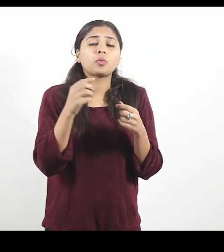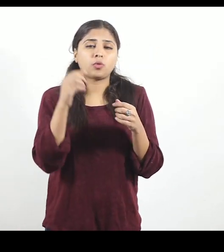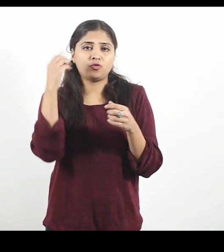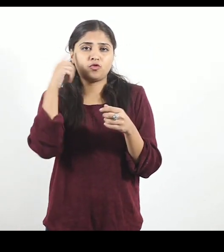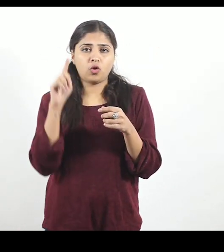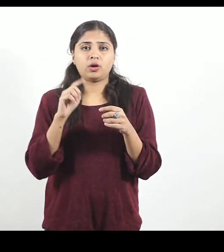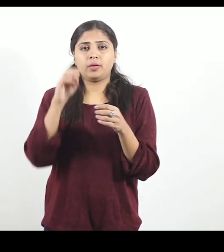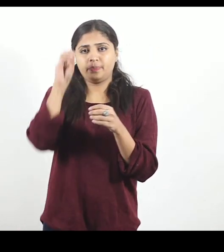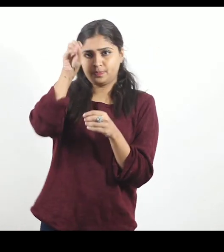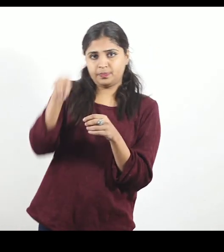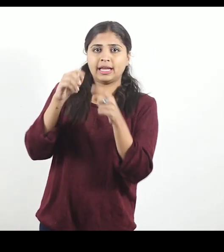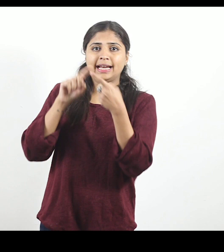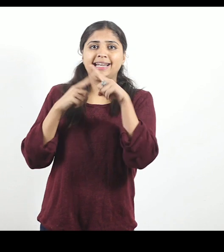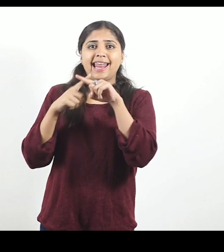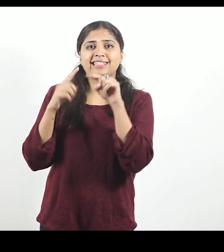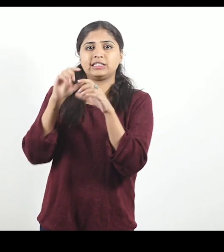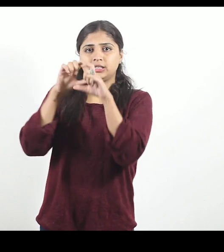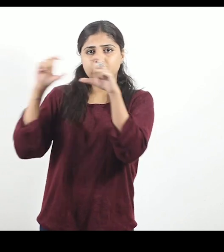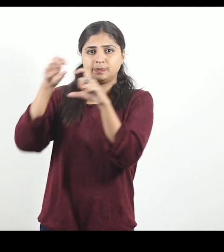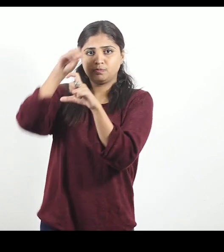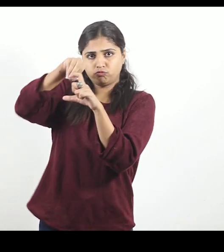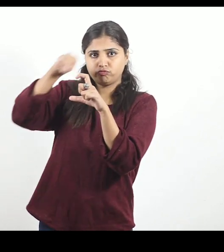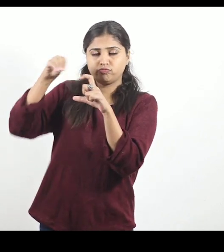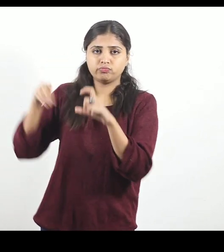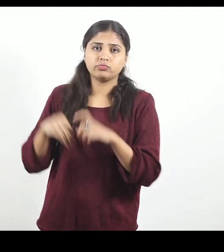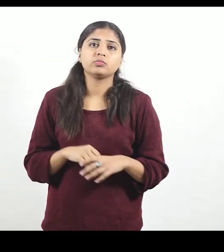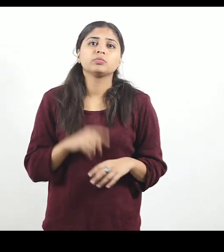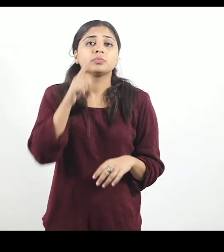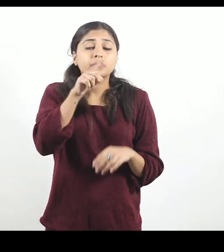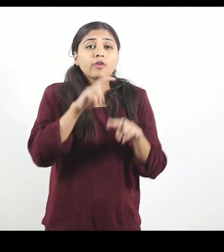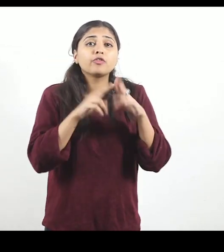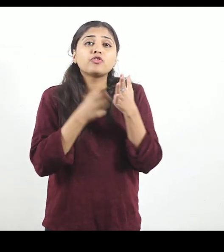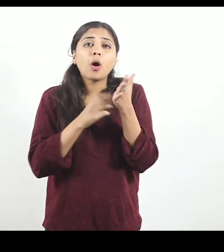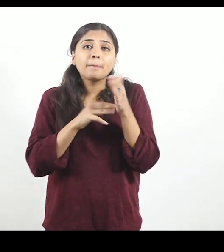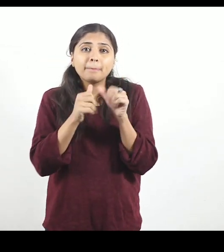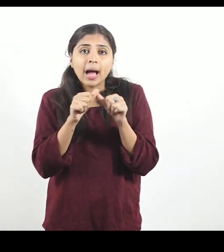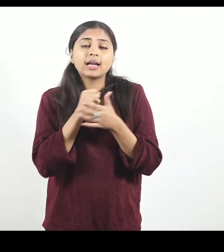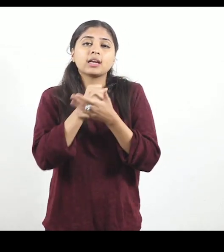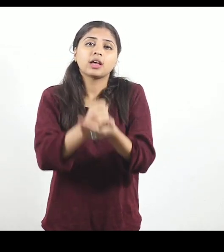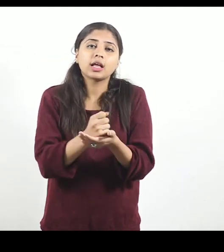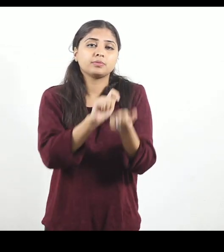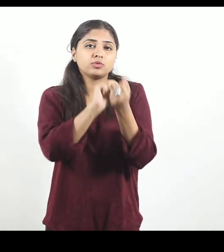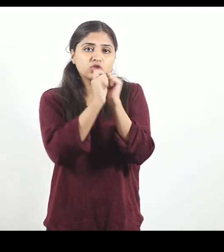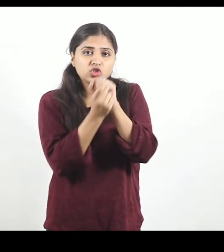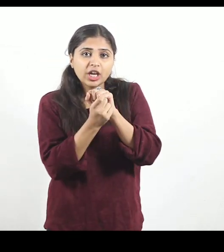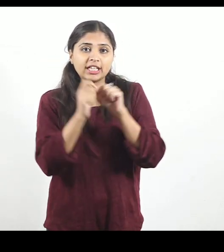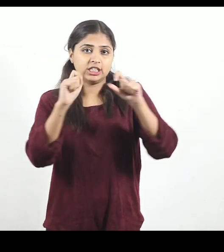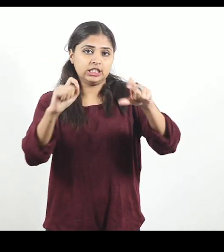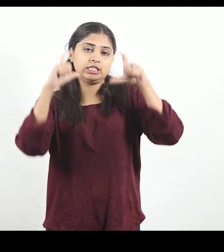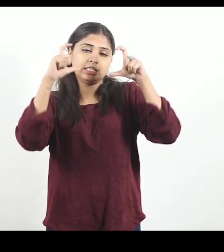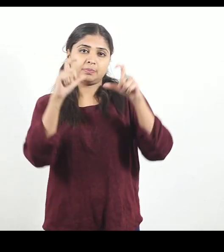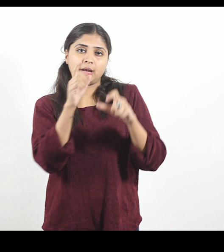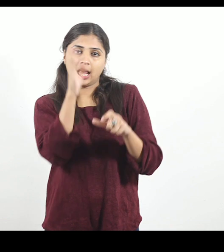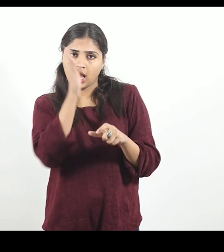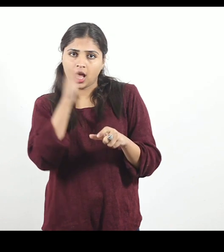box. The Formatting tab enables us to change the way the field is displayed.